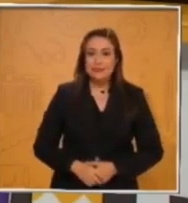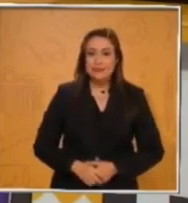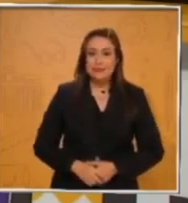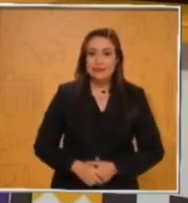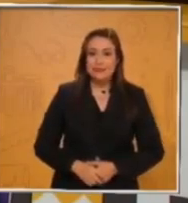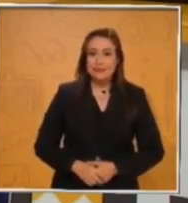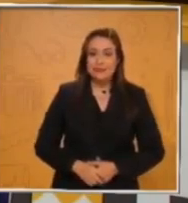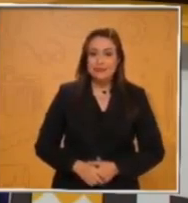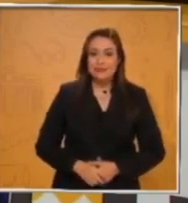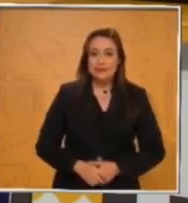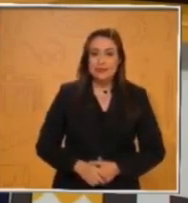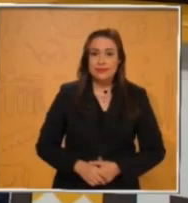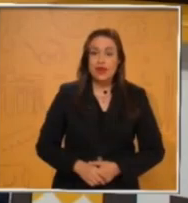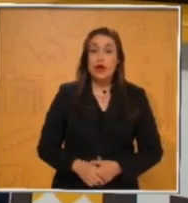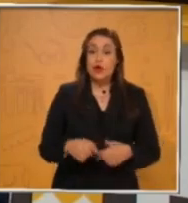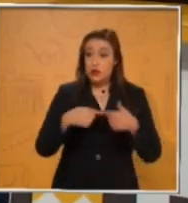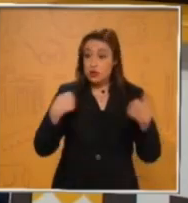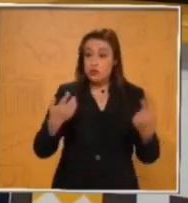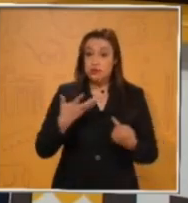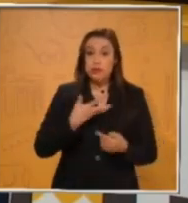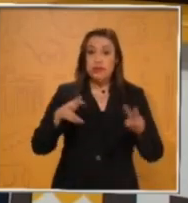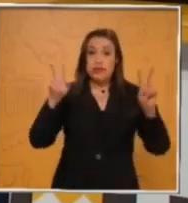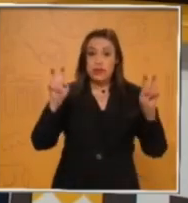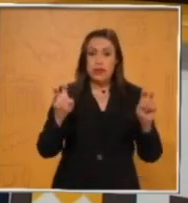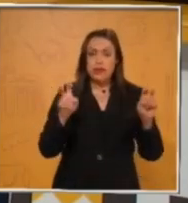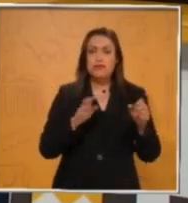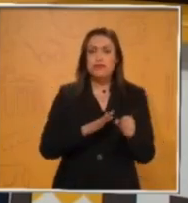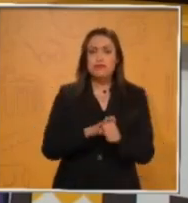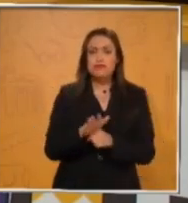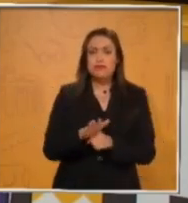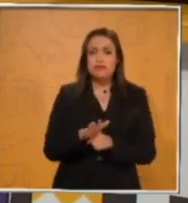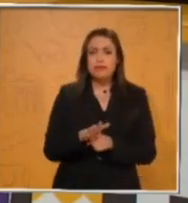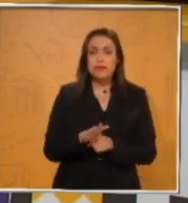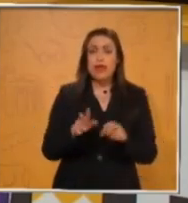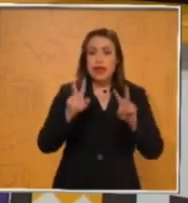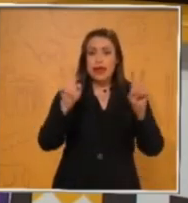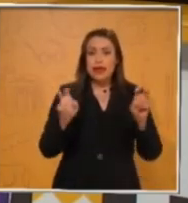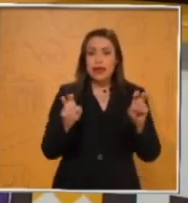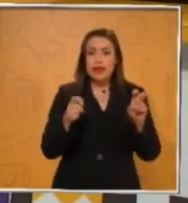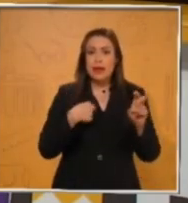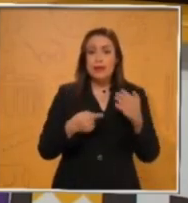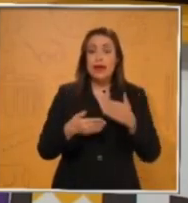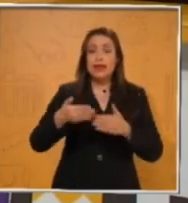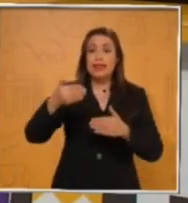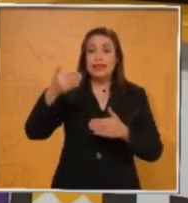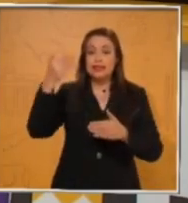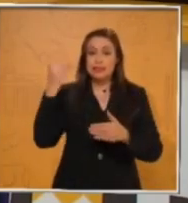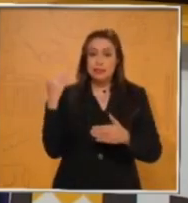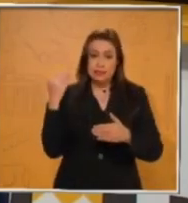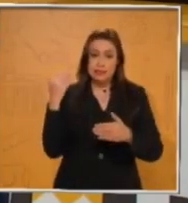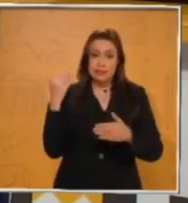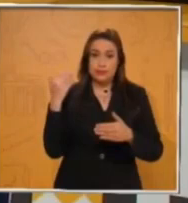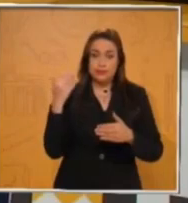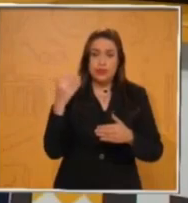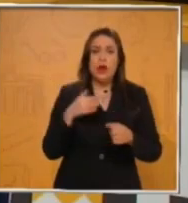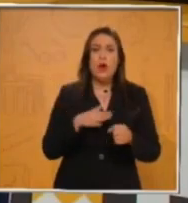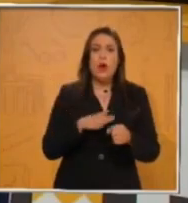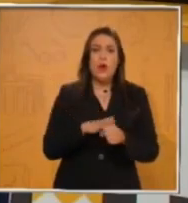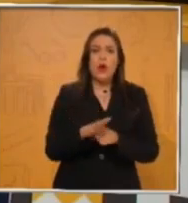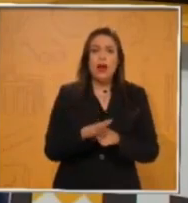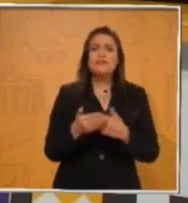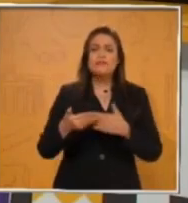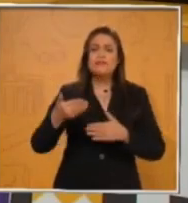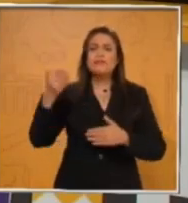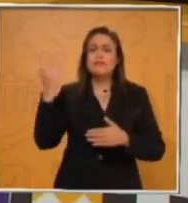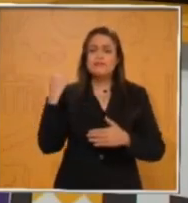We have the topic. The topic, it's gonna be the past tense. What's the past